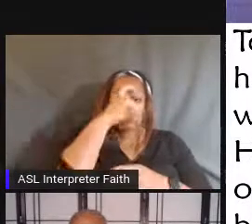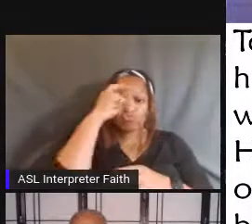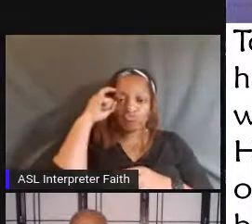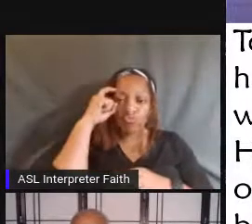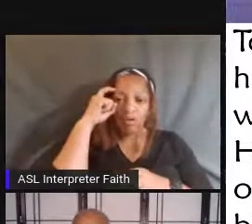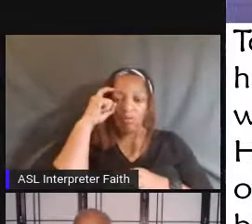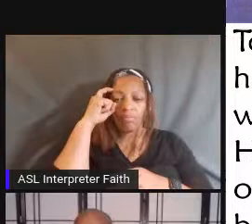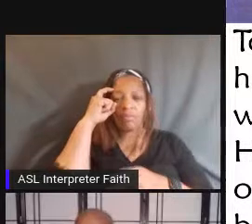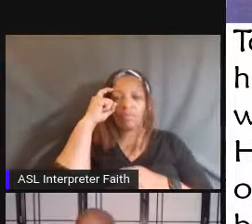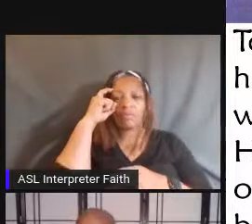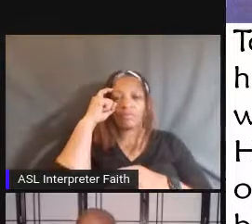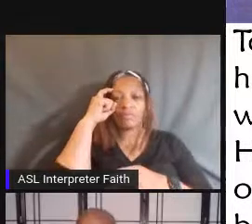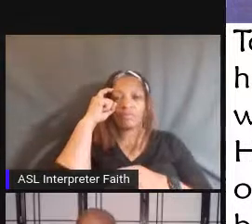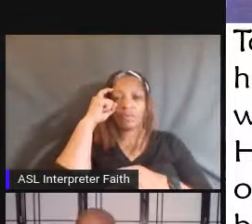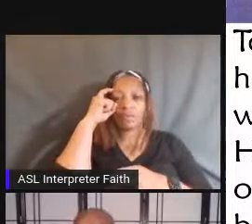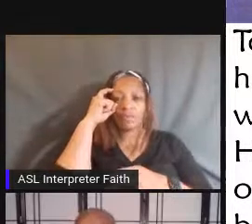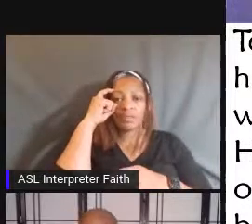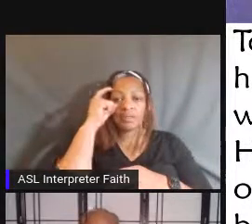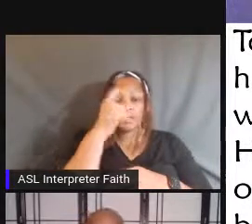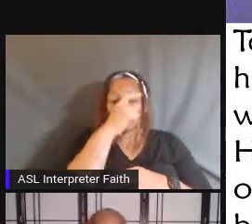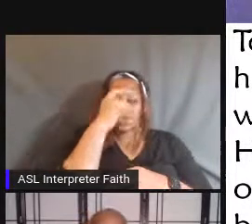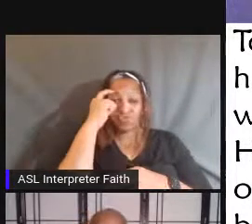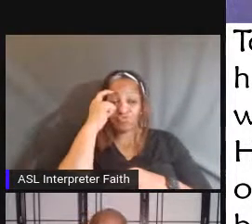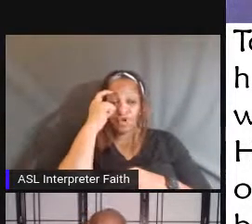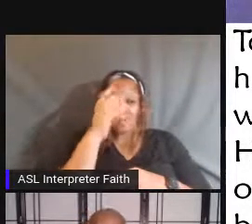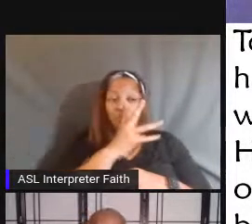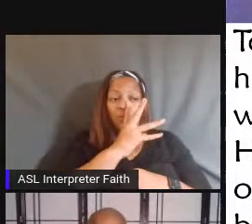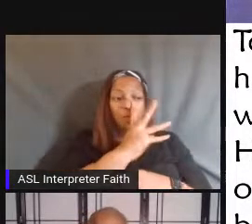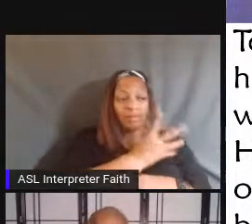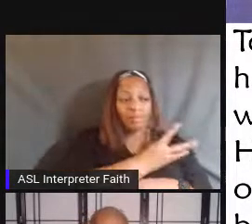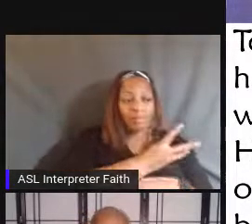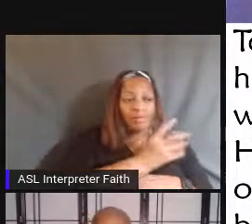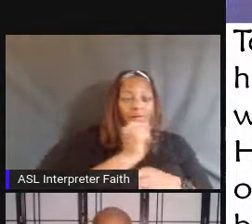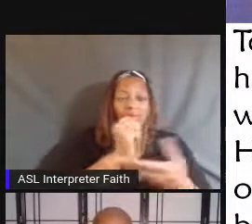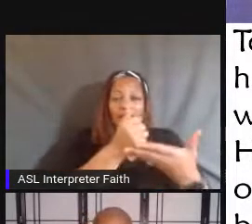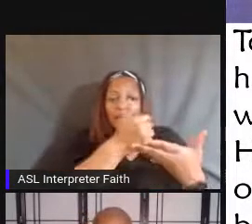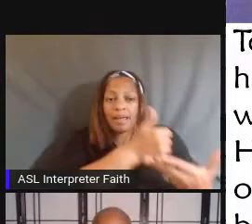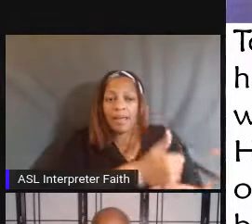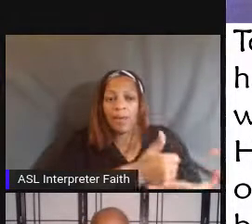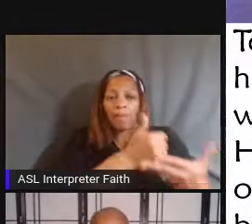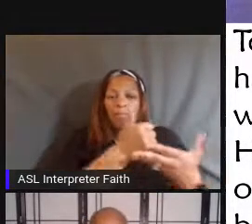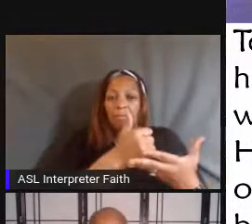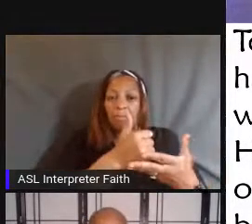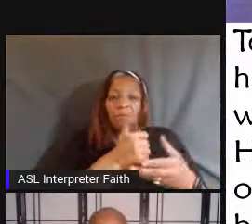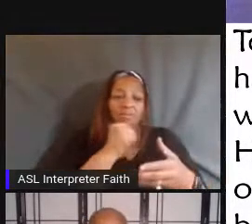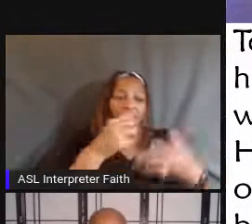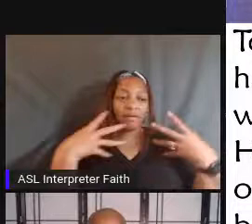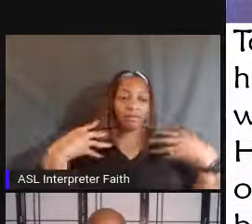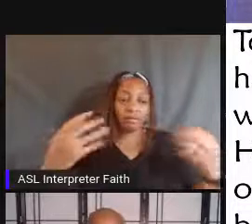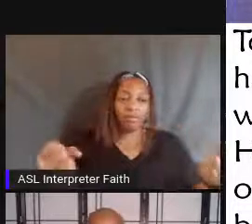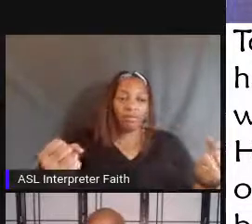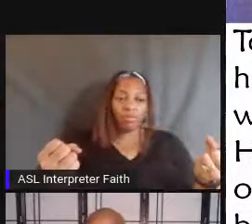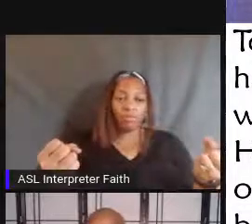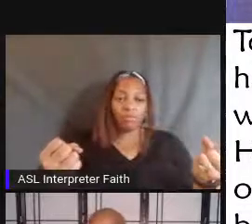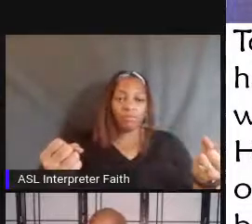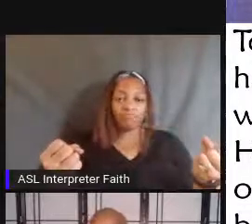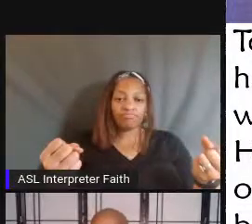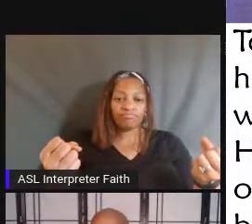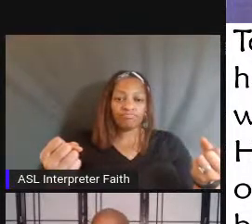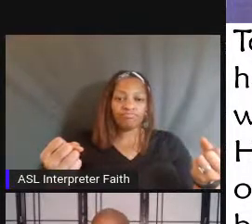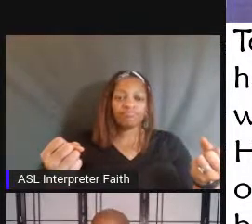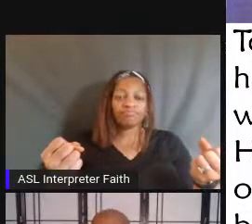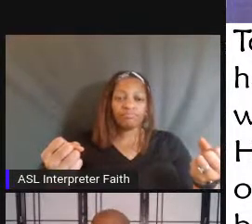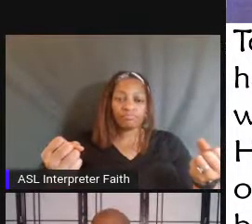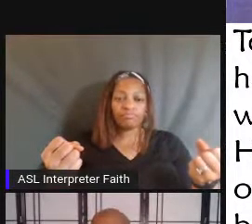leave, remember the traumas that we leave unheard, unhelped, unhealed. And like